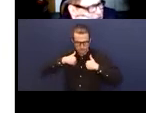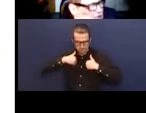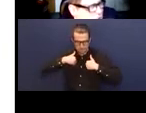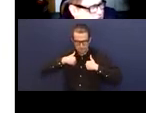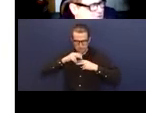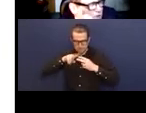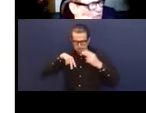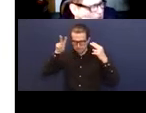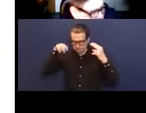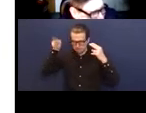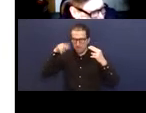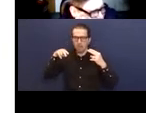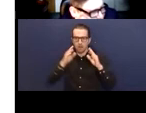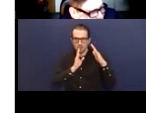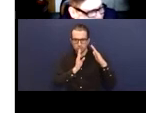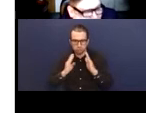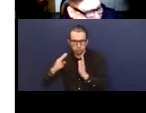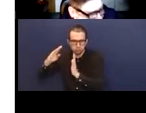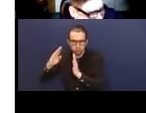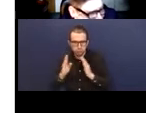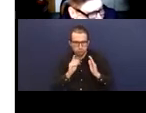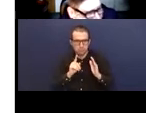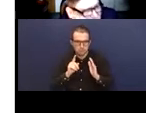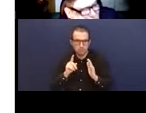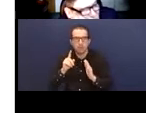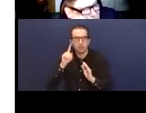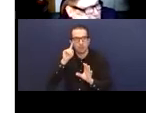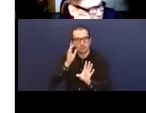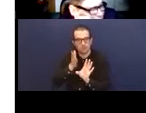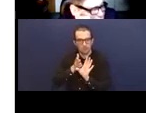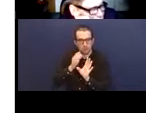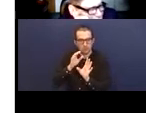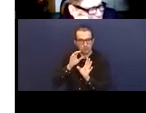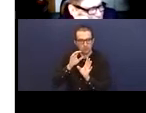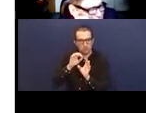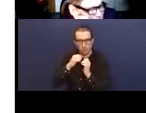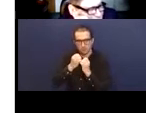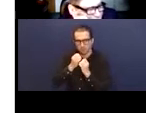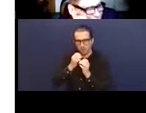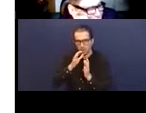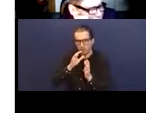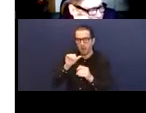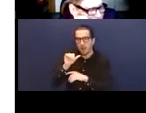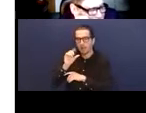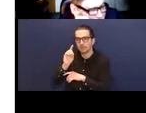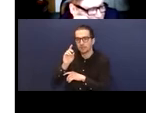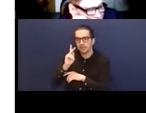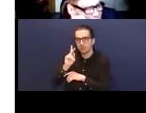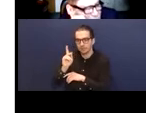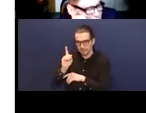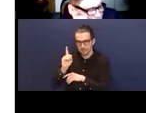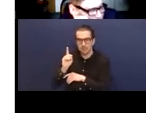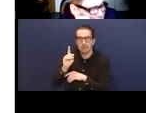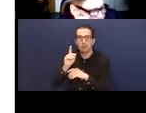the tools that she mentioned there are really tools that you might need to make sure